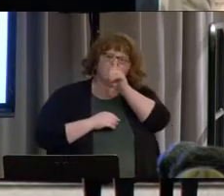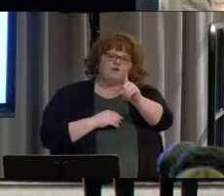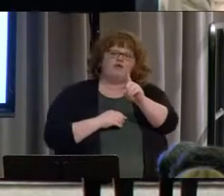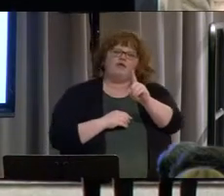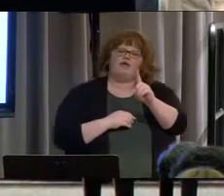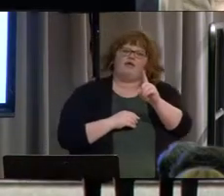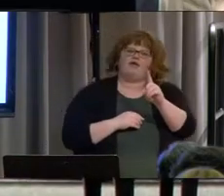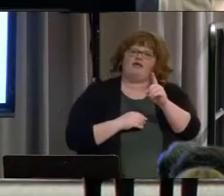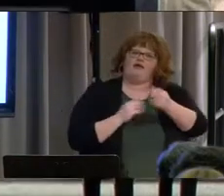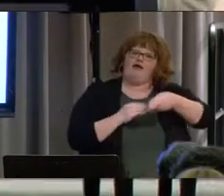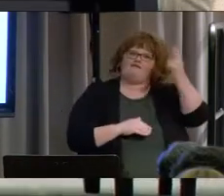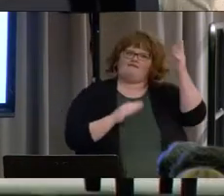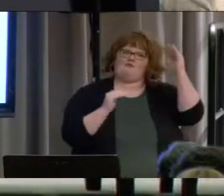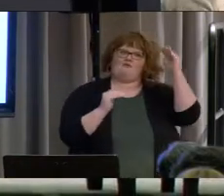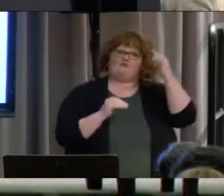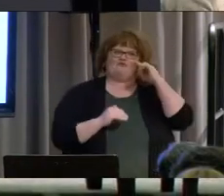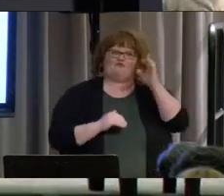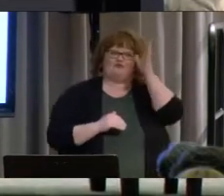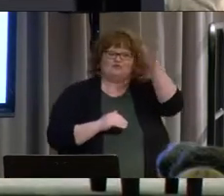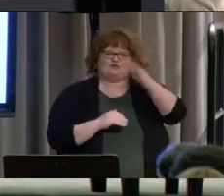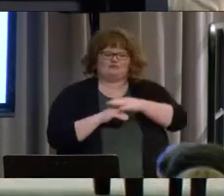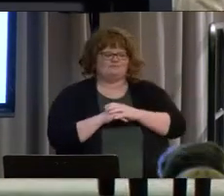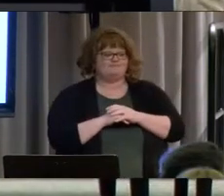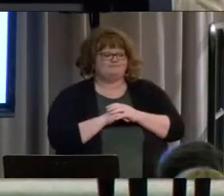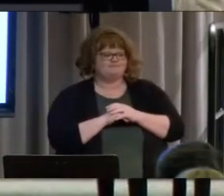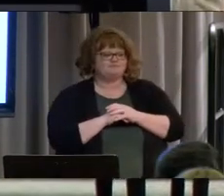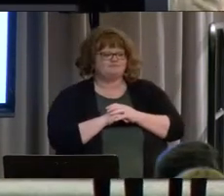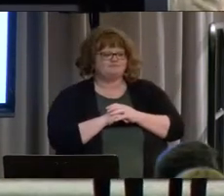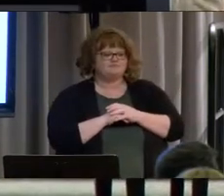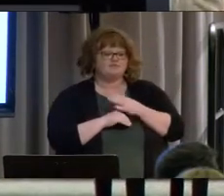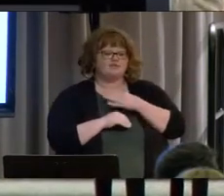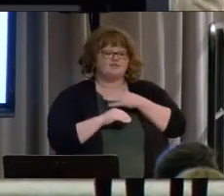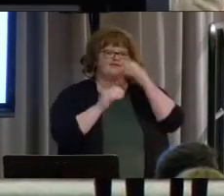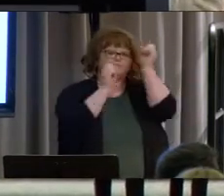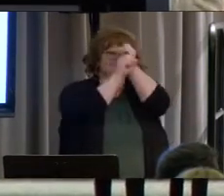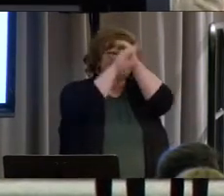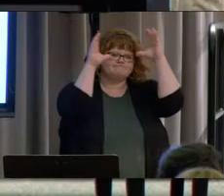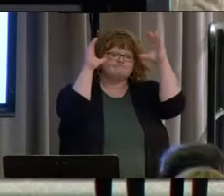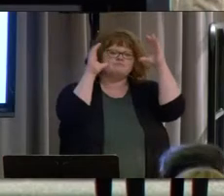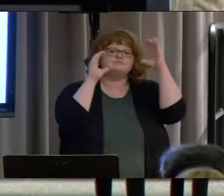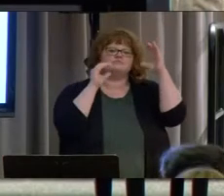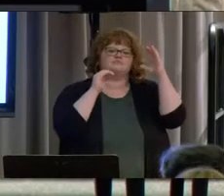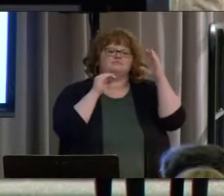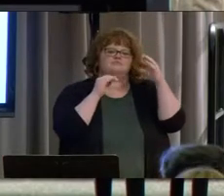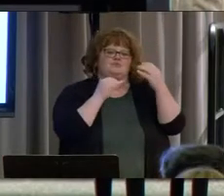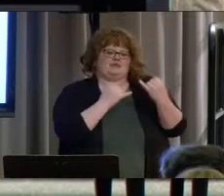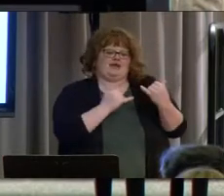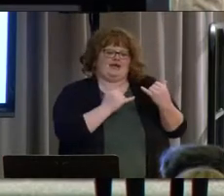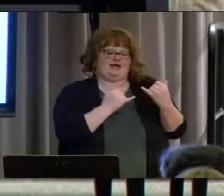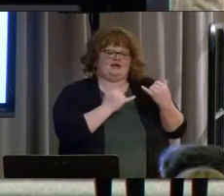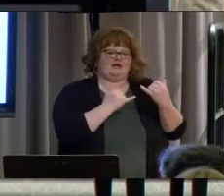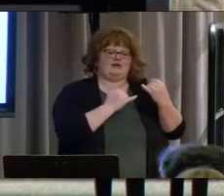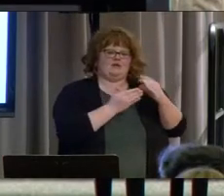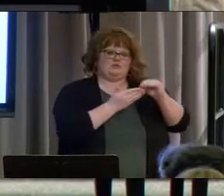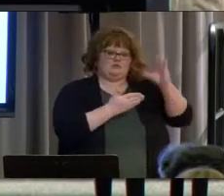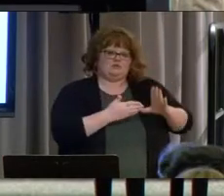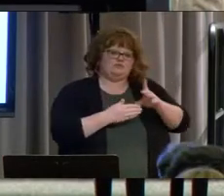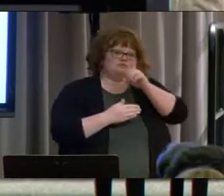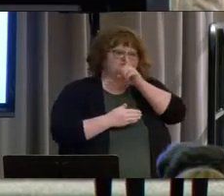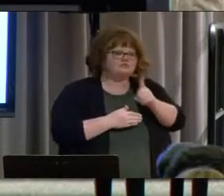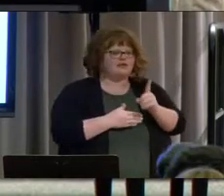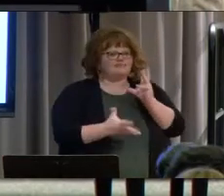hope for our future. What I see in the young people today is a very engaged, very caring,